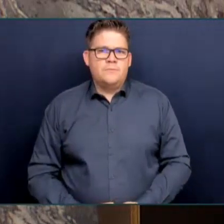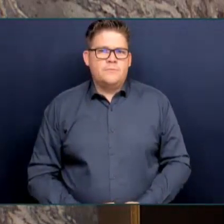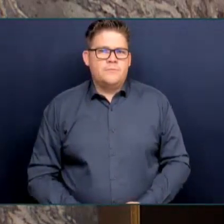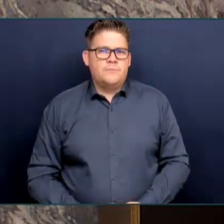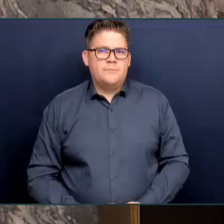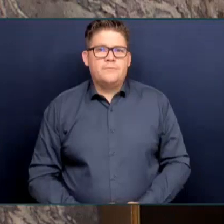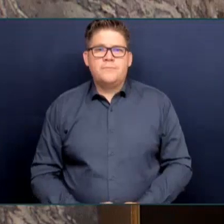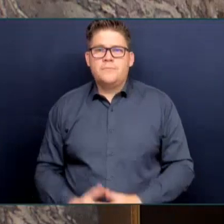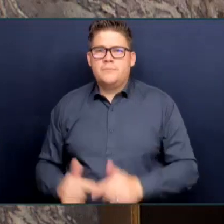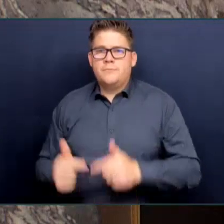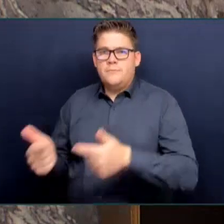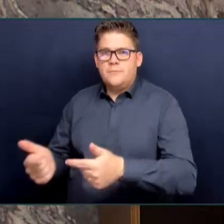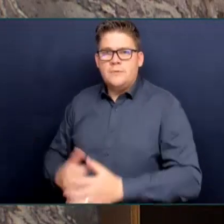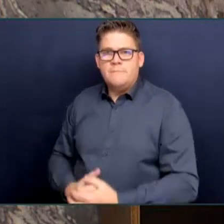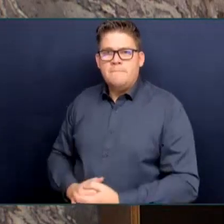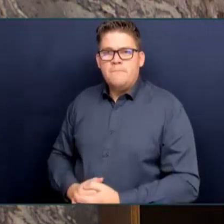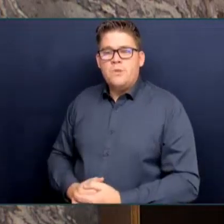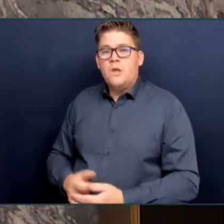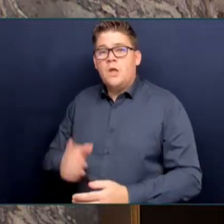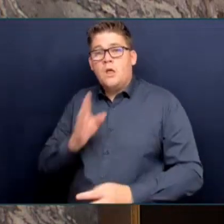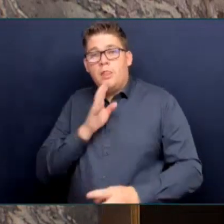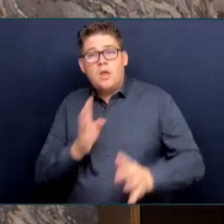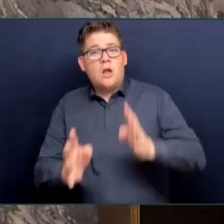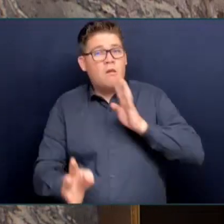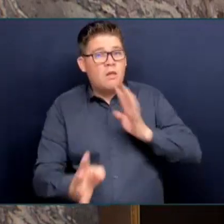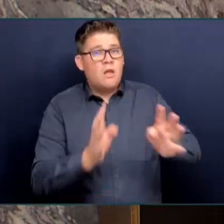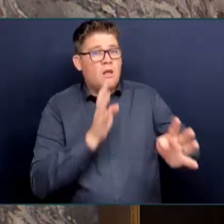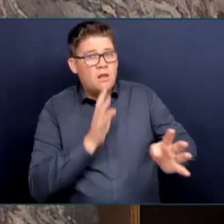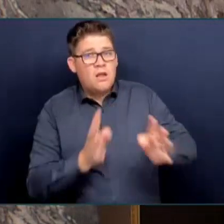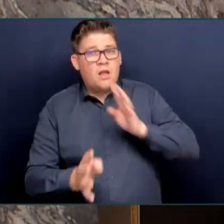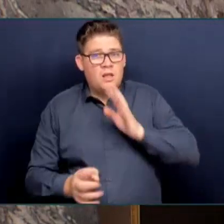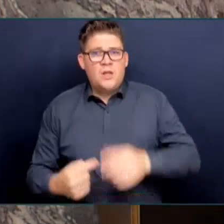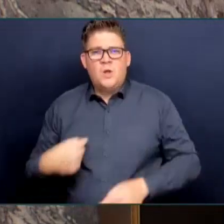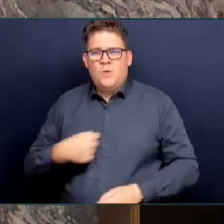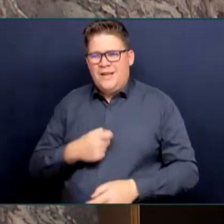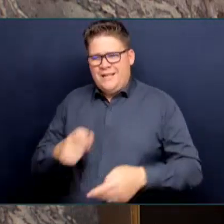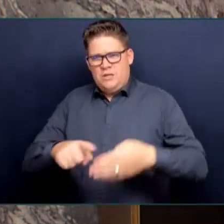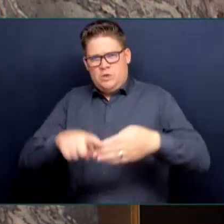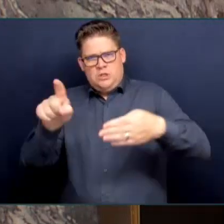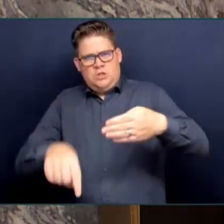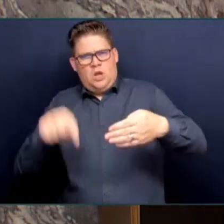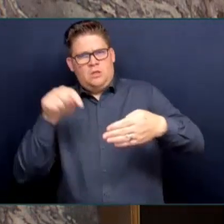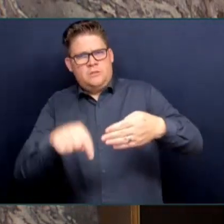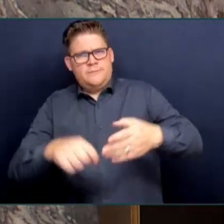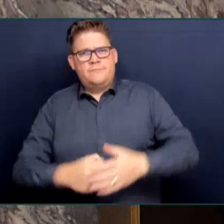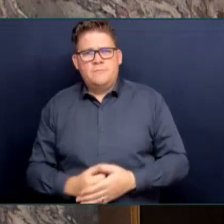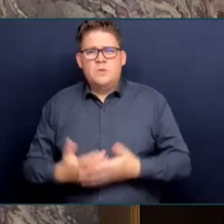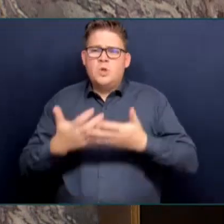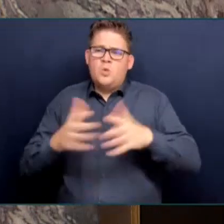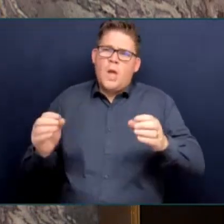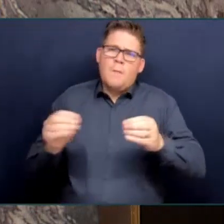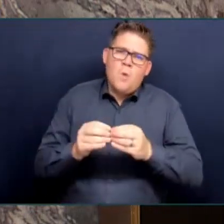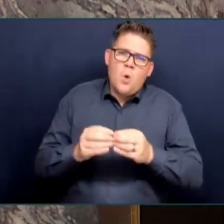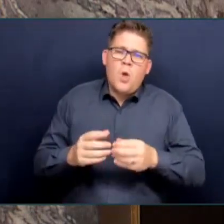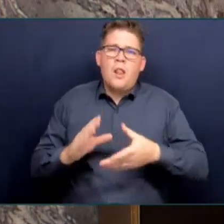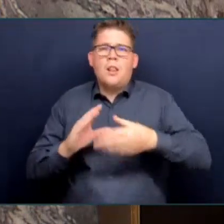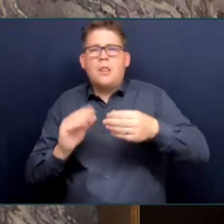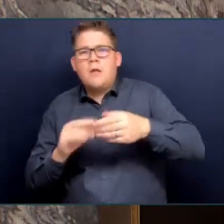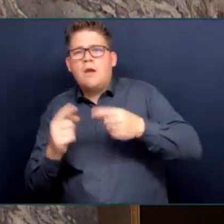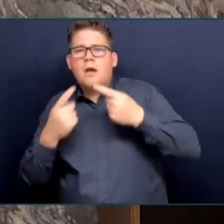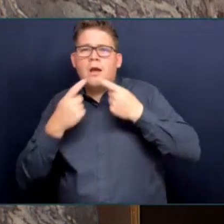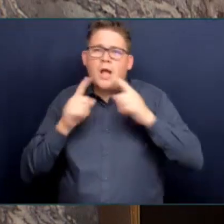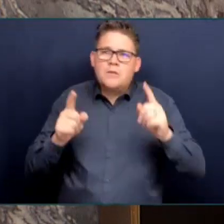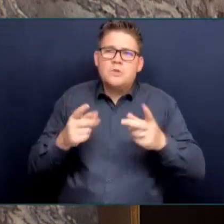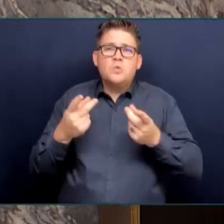They don't want any more announcements. They want this government to get on with helping make them feel safer in their communities. This Attorney General has had